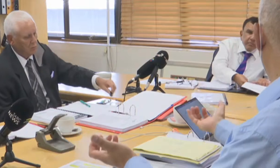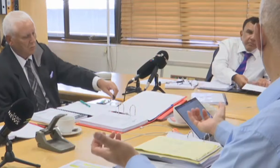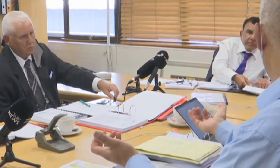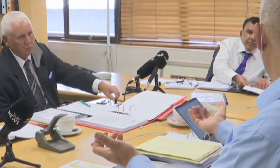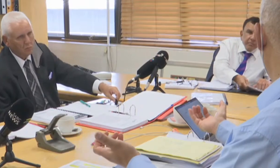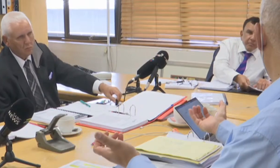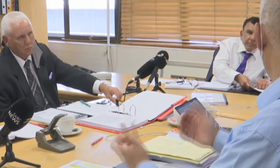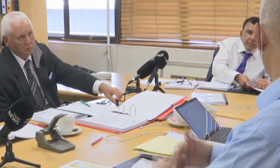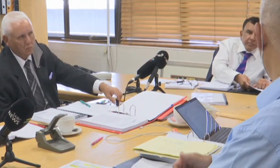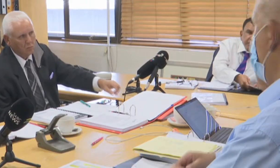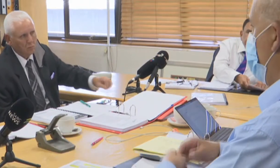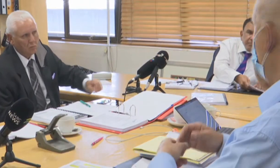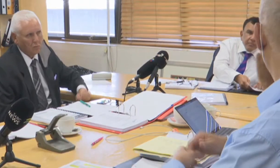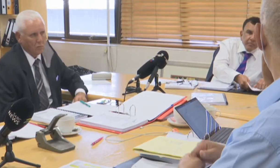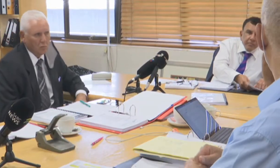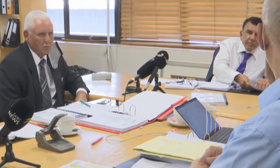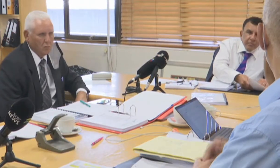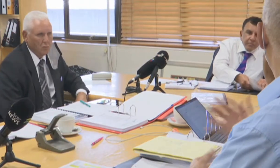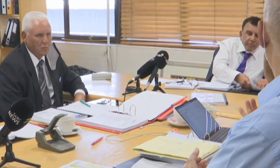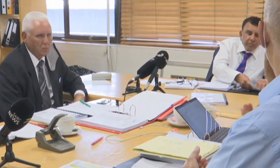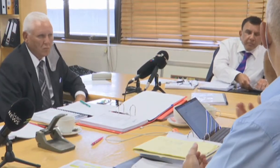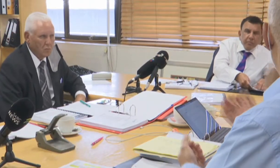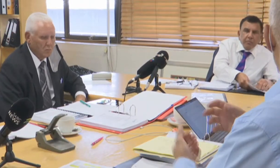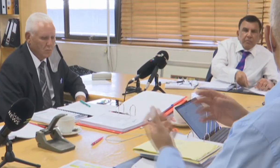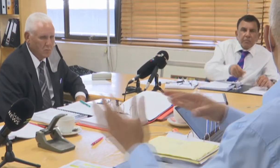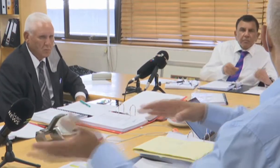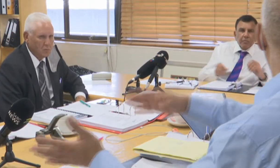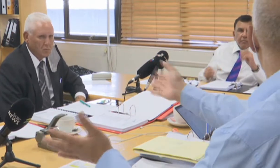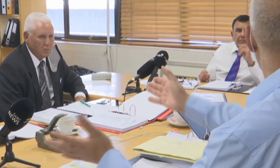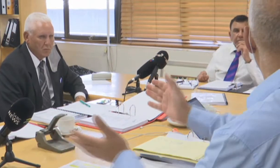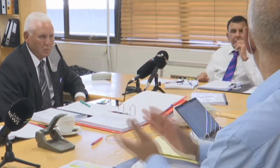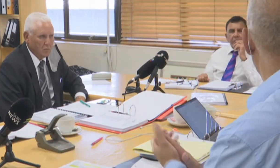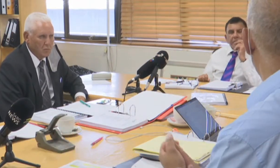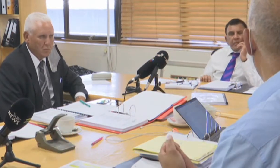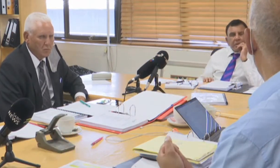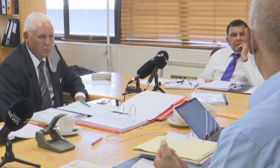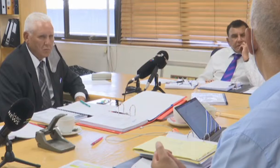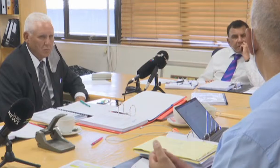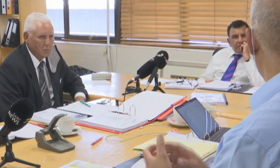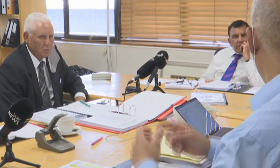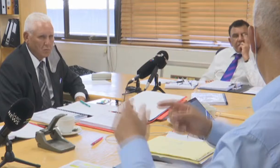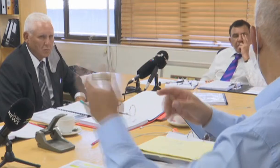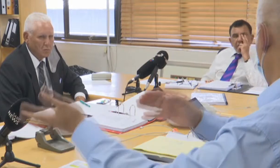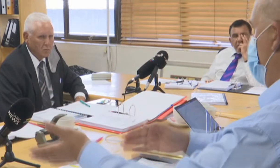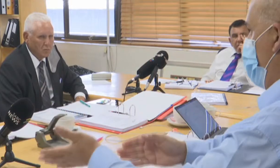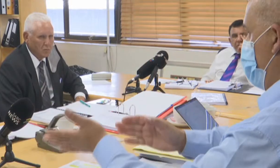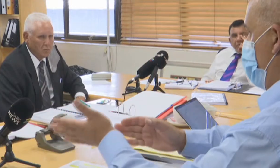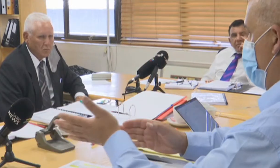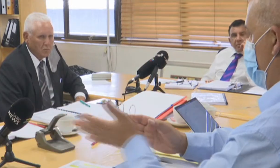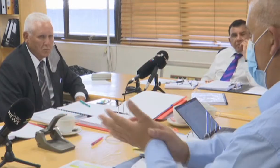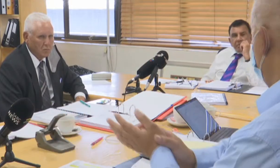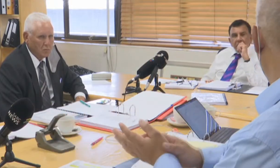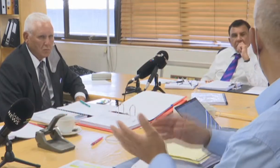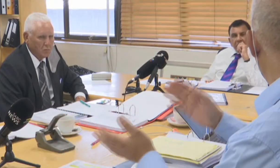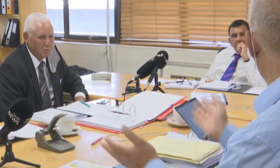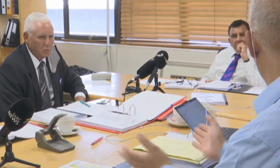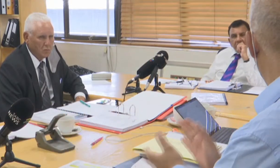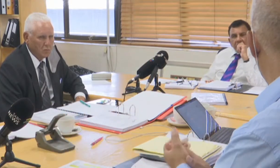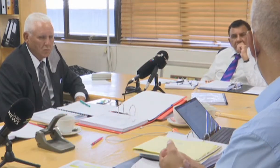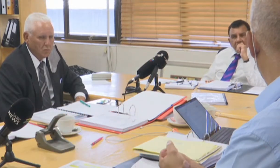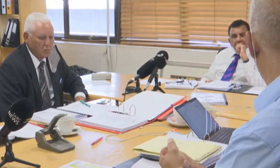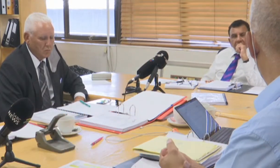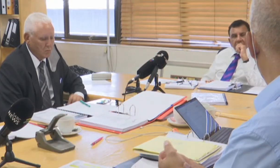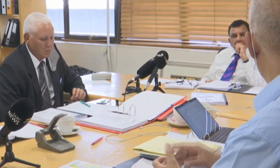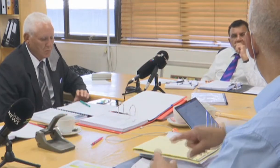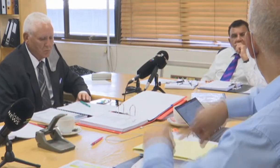GE. So, yeah, I'm just referring to the 2. Yes. So the report that Merlin's going to